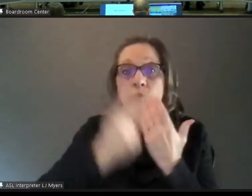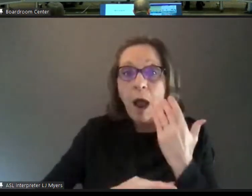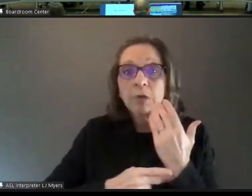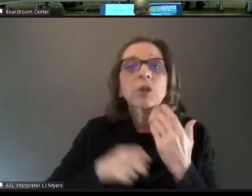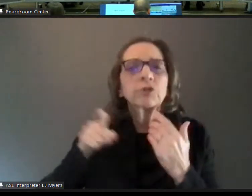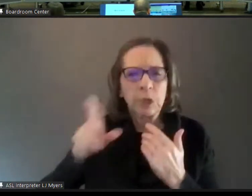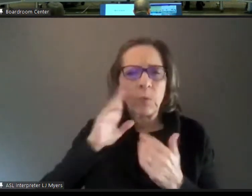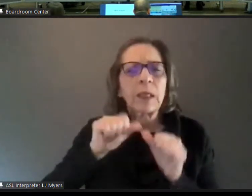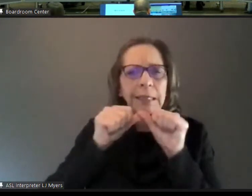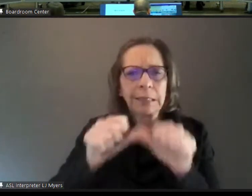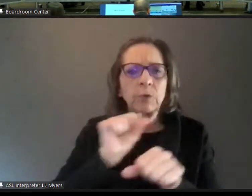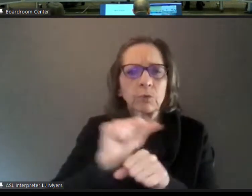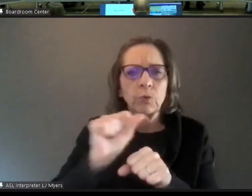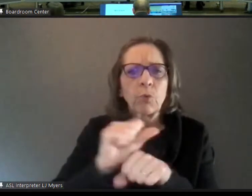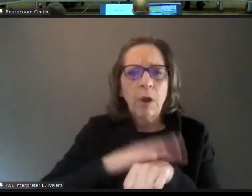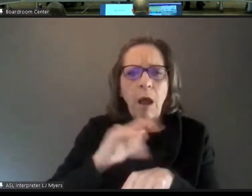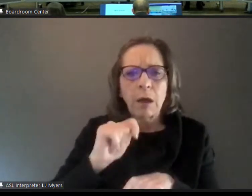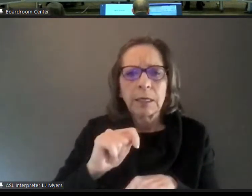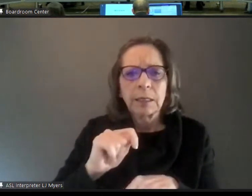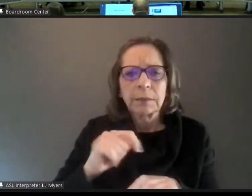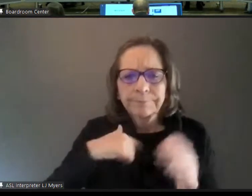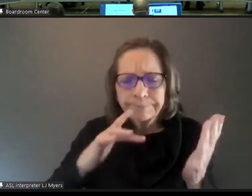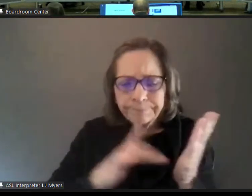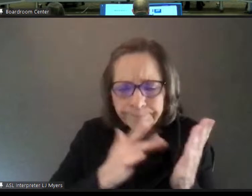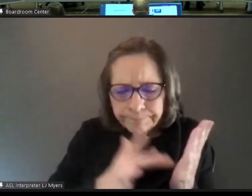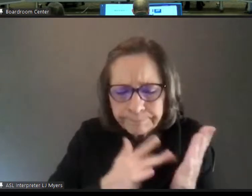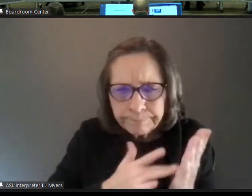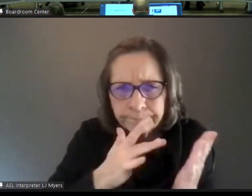Let's see if I can.